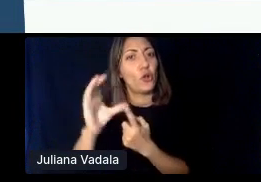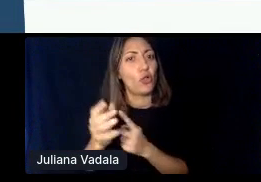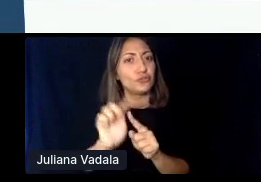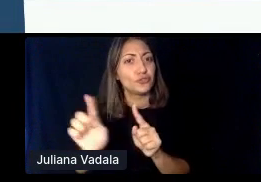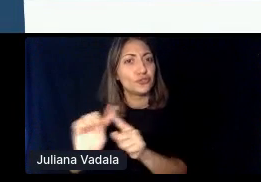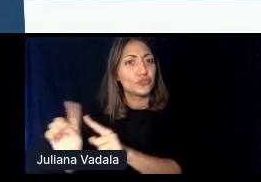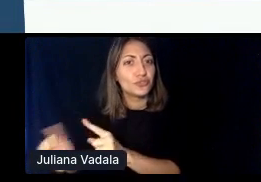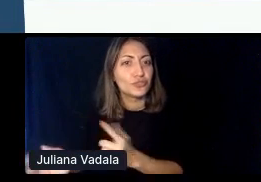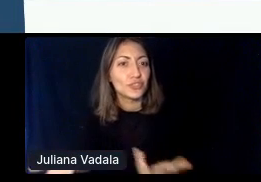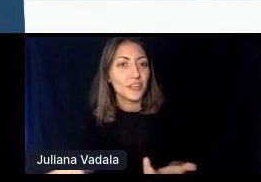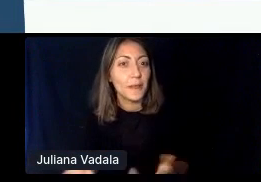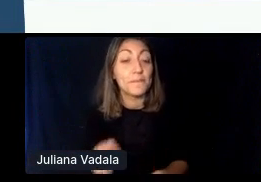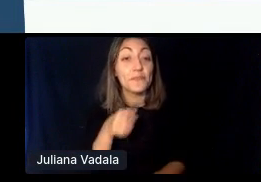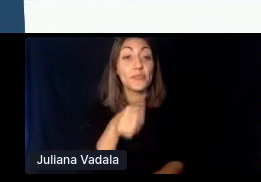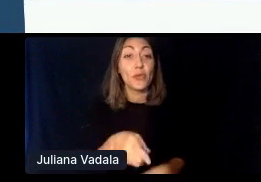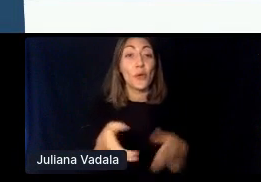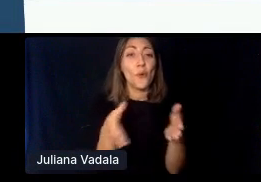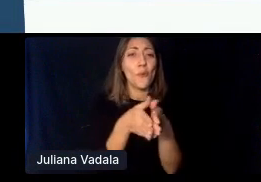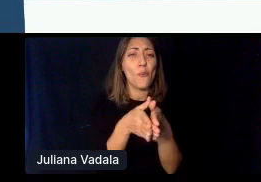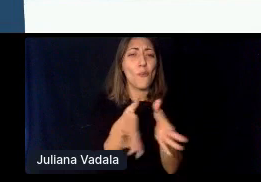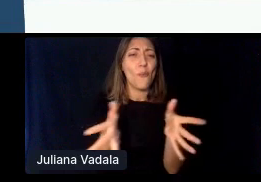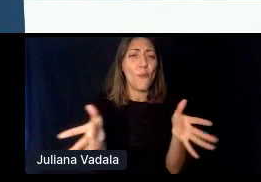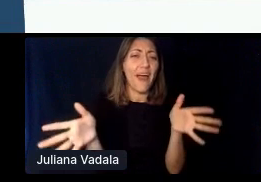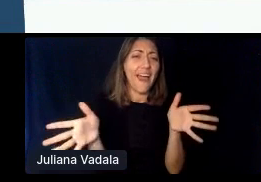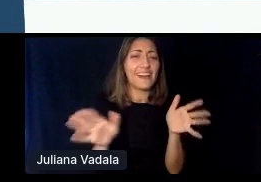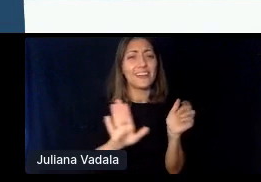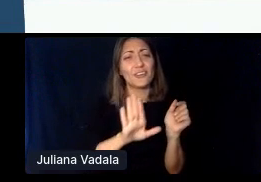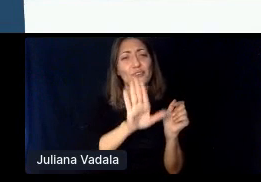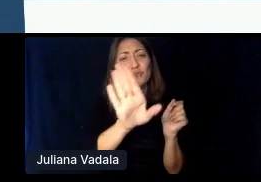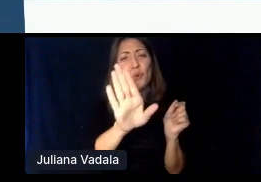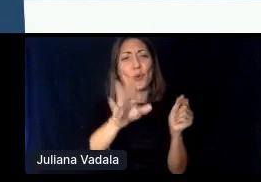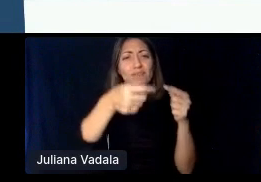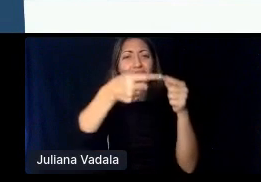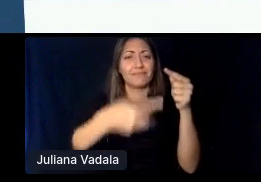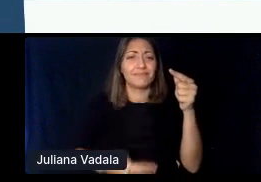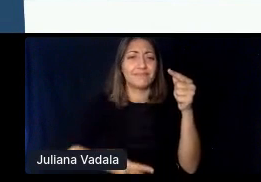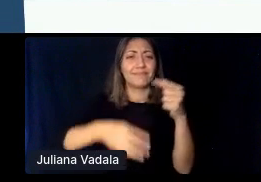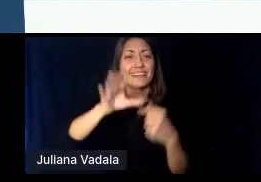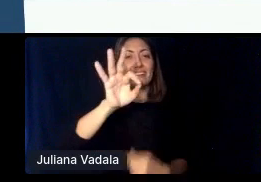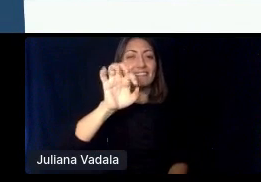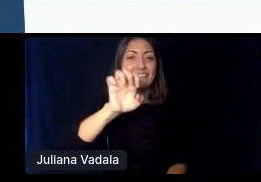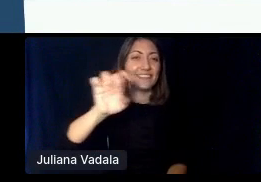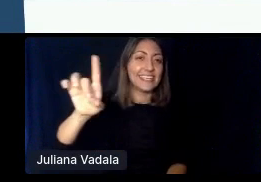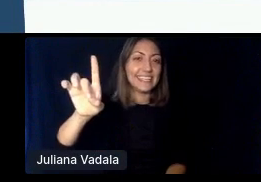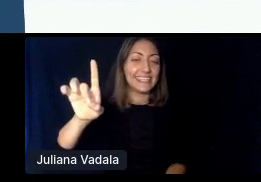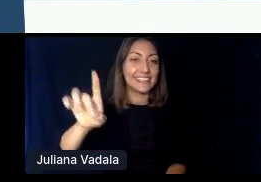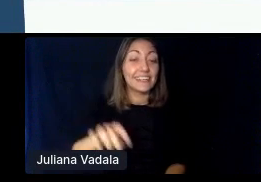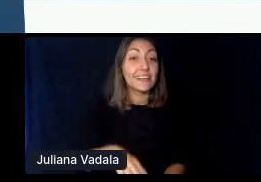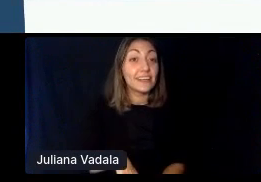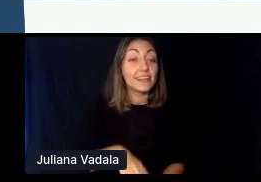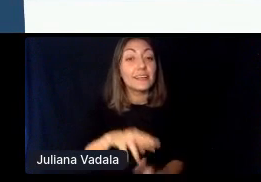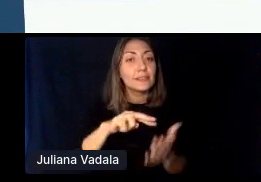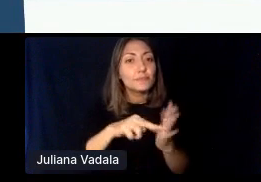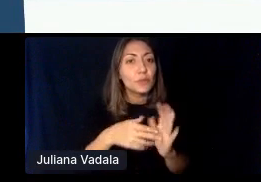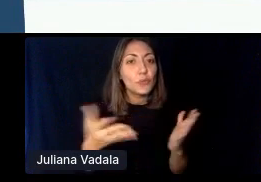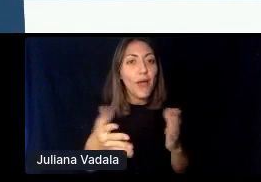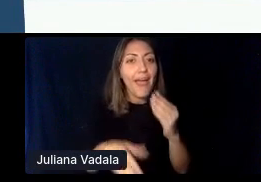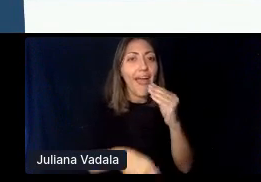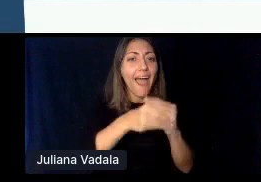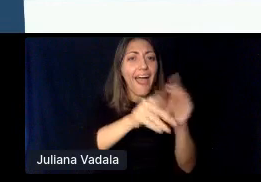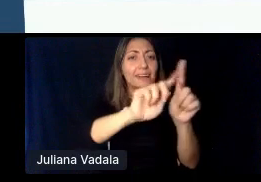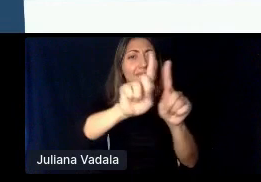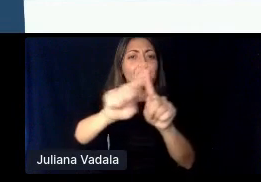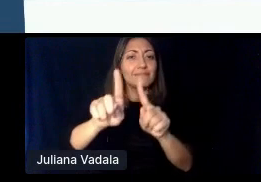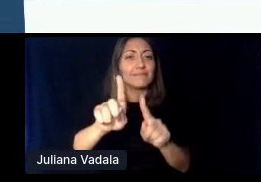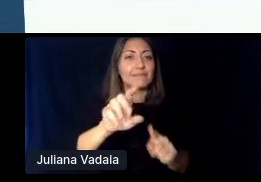your feed. Expand the voices that you're talking to on a daily basis. Follow social media accounts, read news sources and